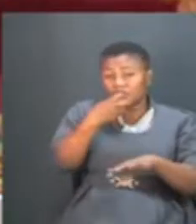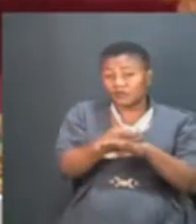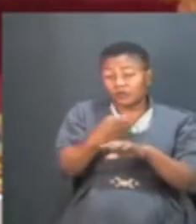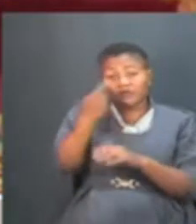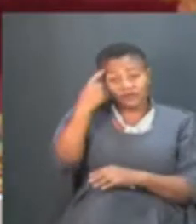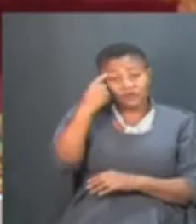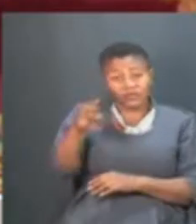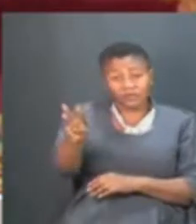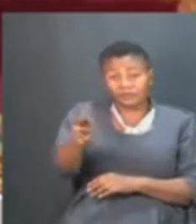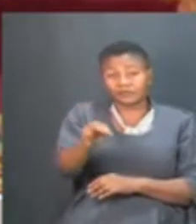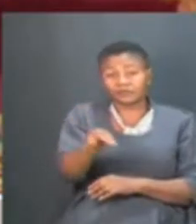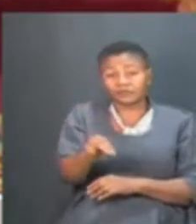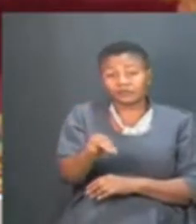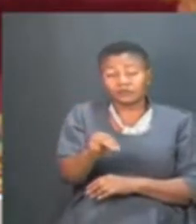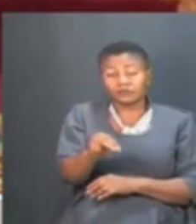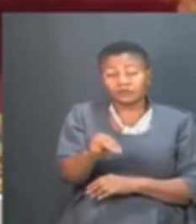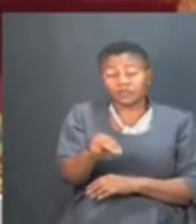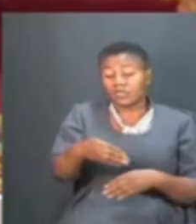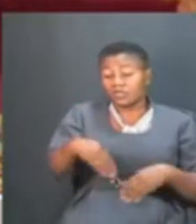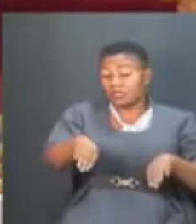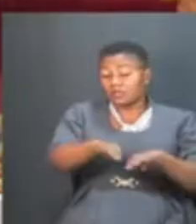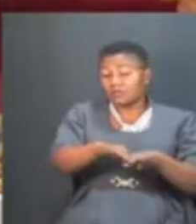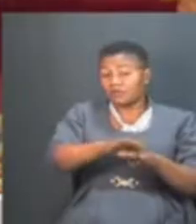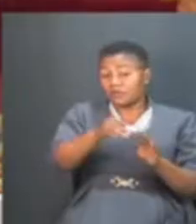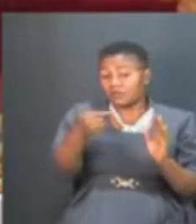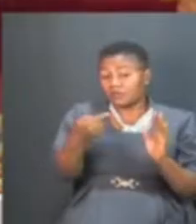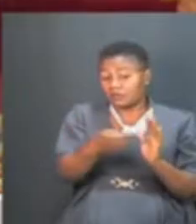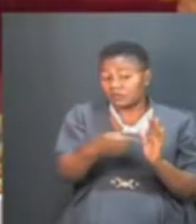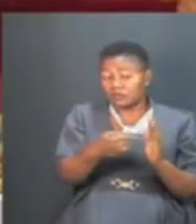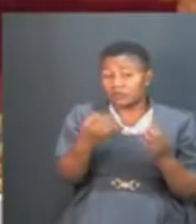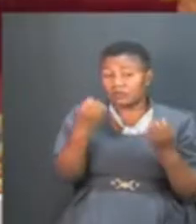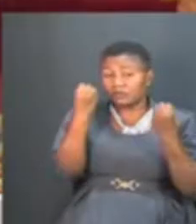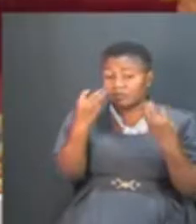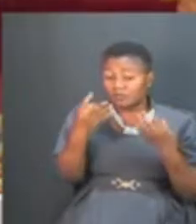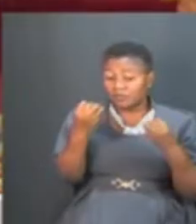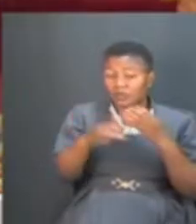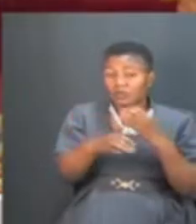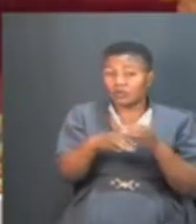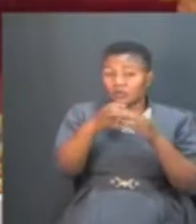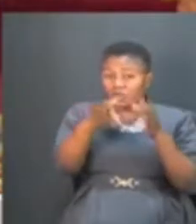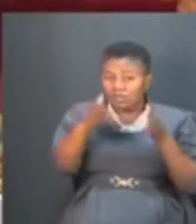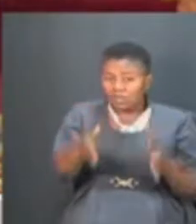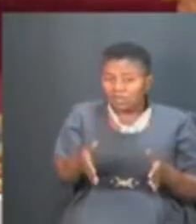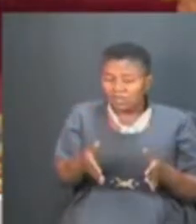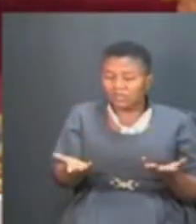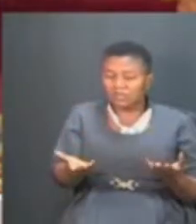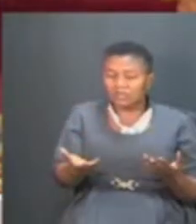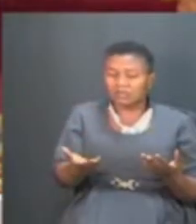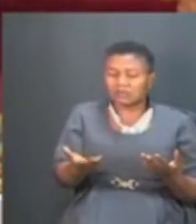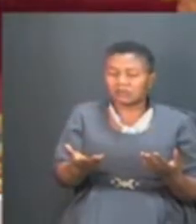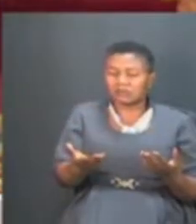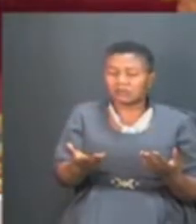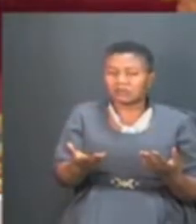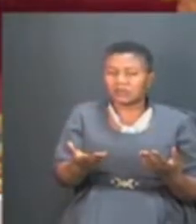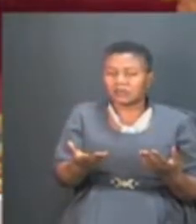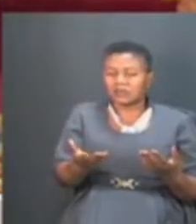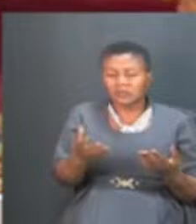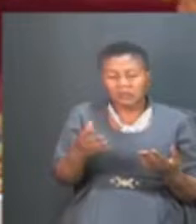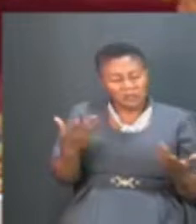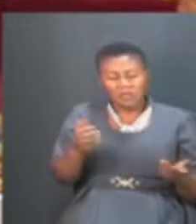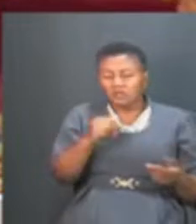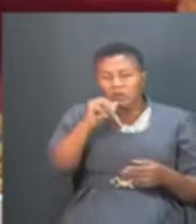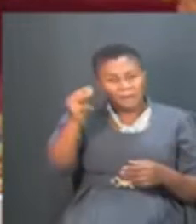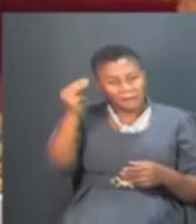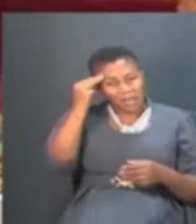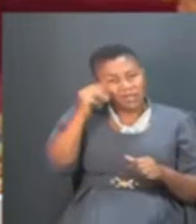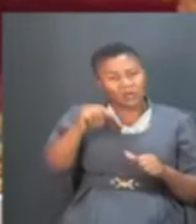but despite this, Mr. Speaker, many contractors still risk and continue to be on site, at least to make the